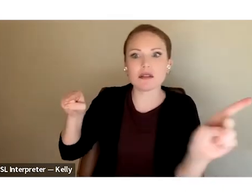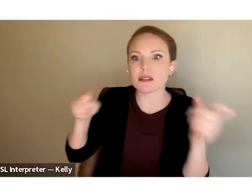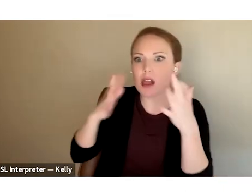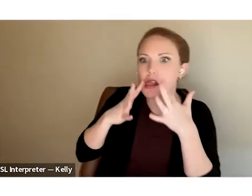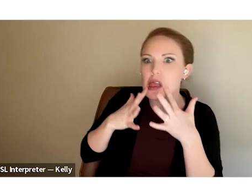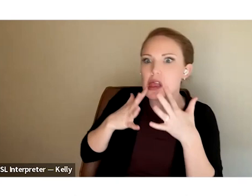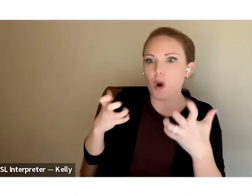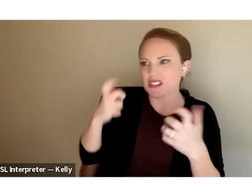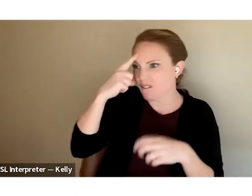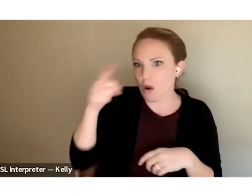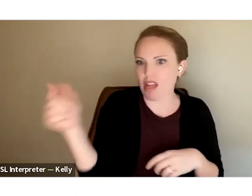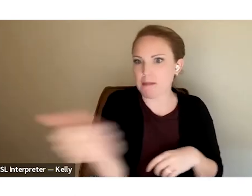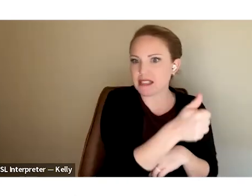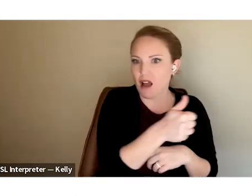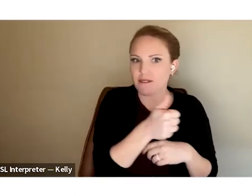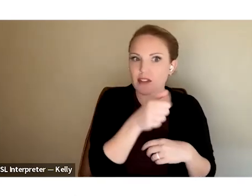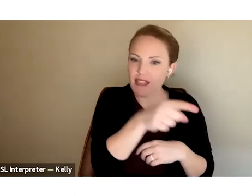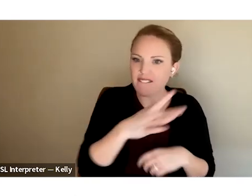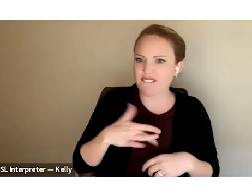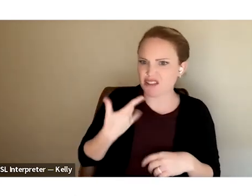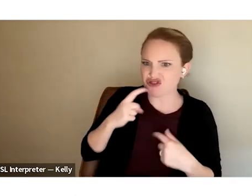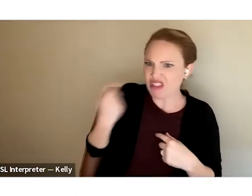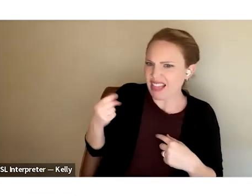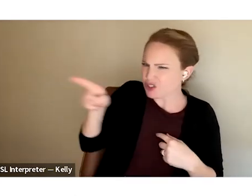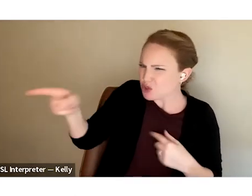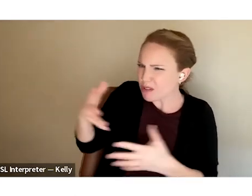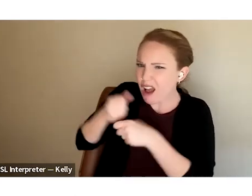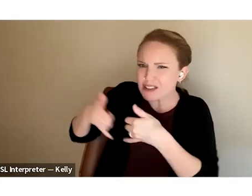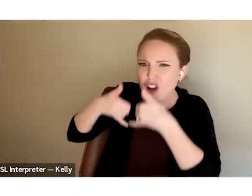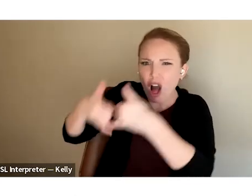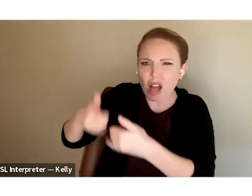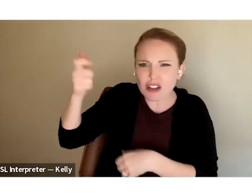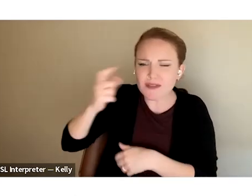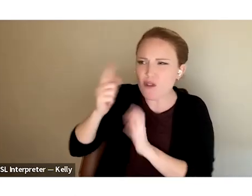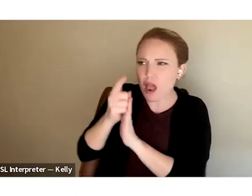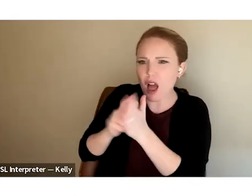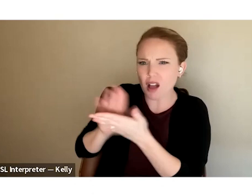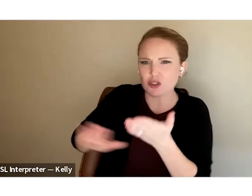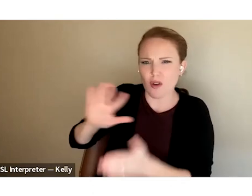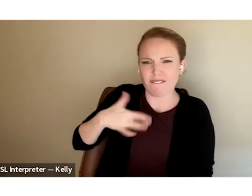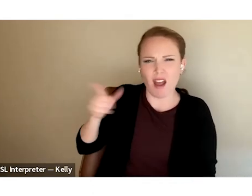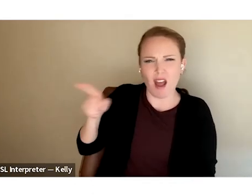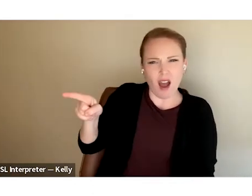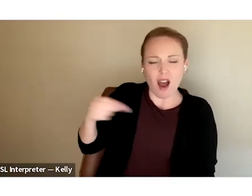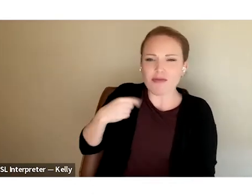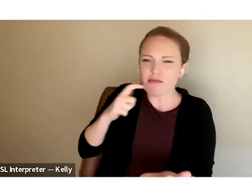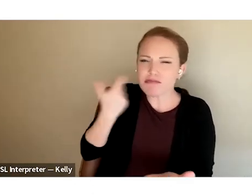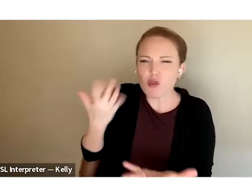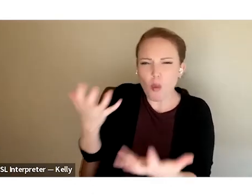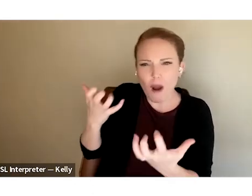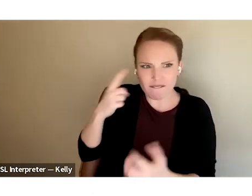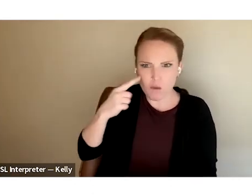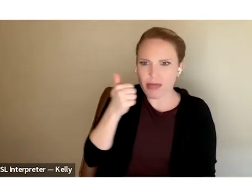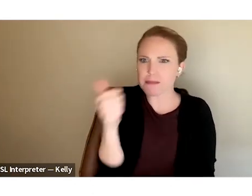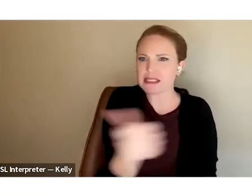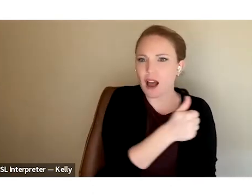the blessing is bestowed or taken away from you. So after that, Dina